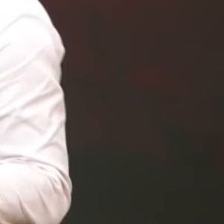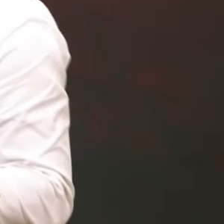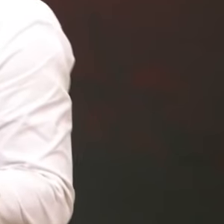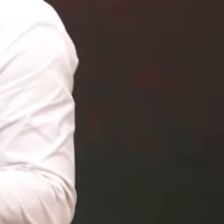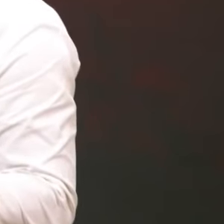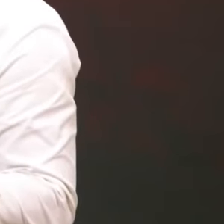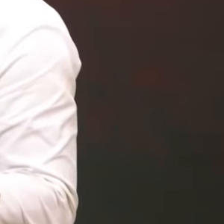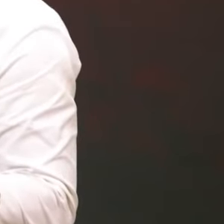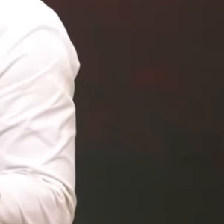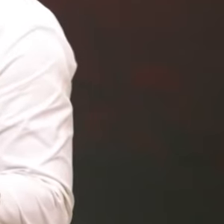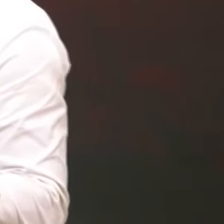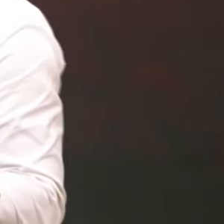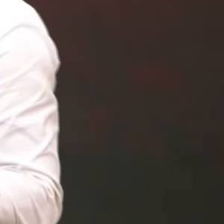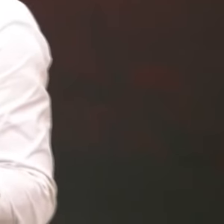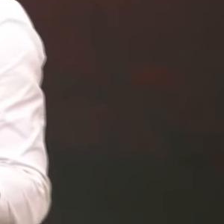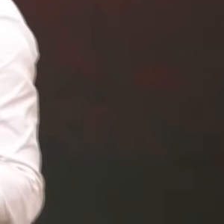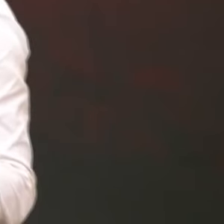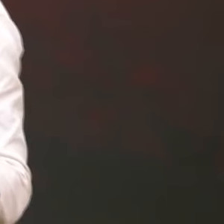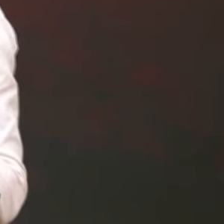the